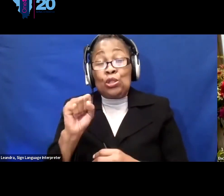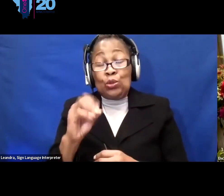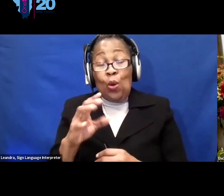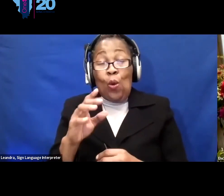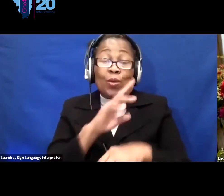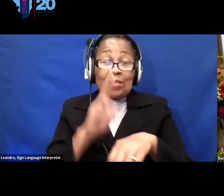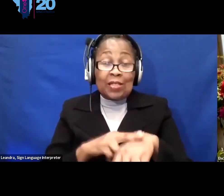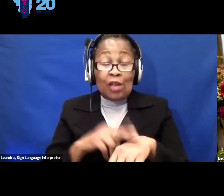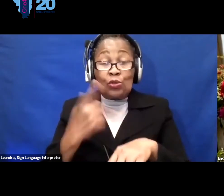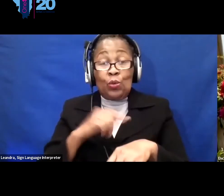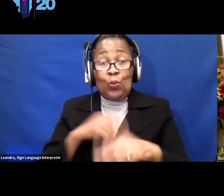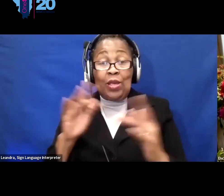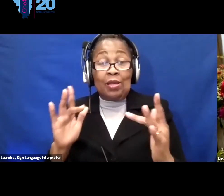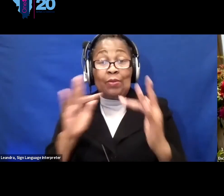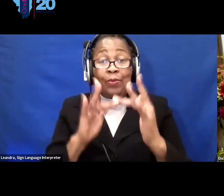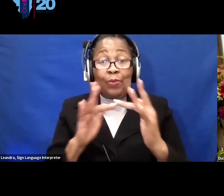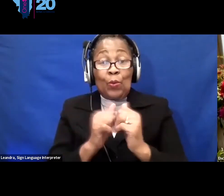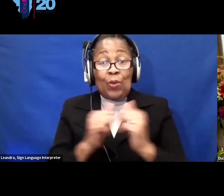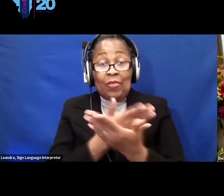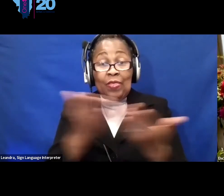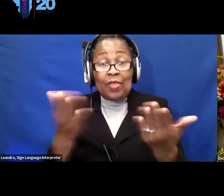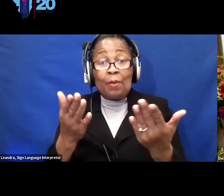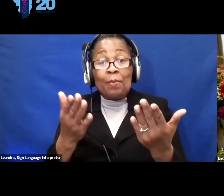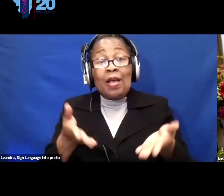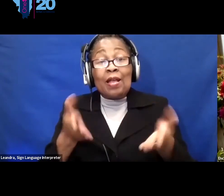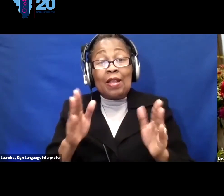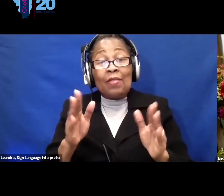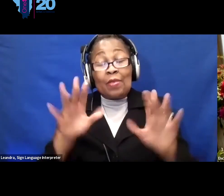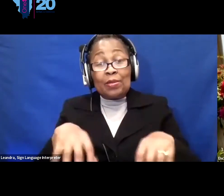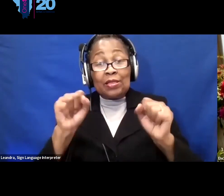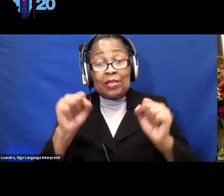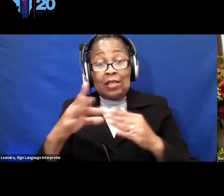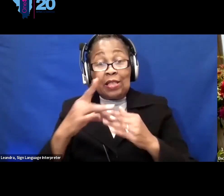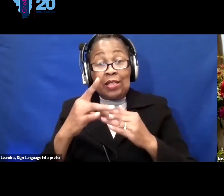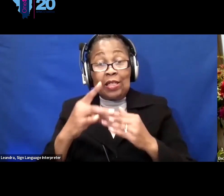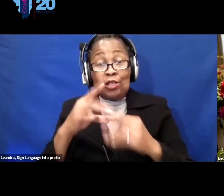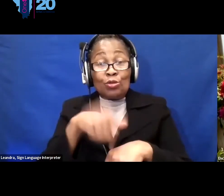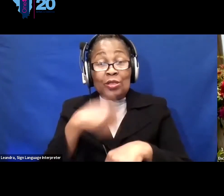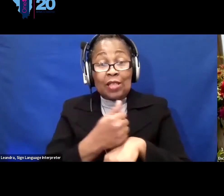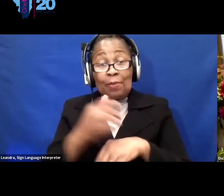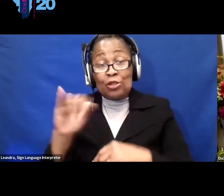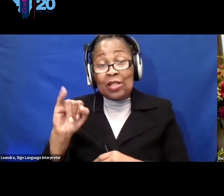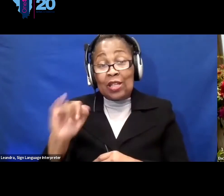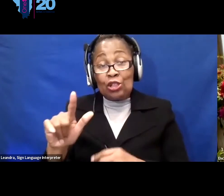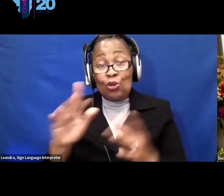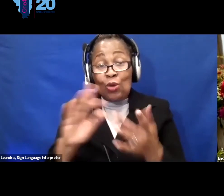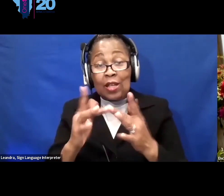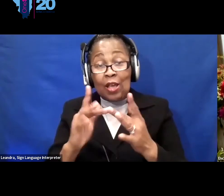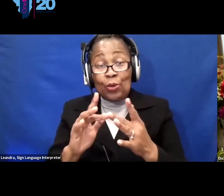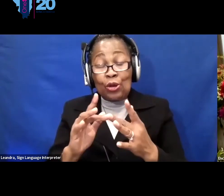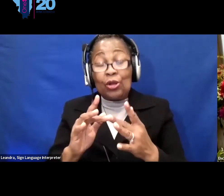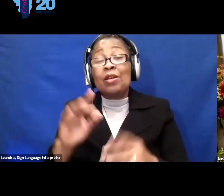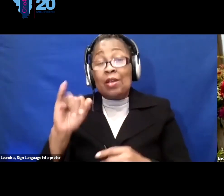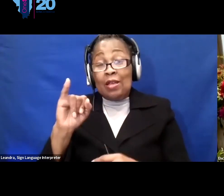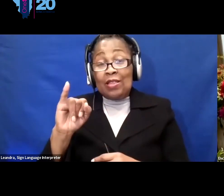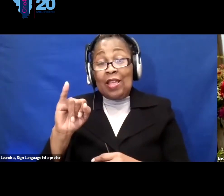that we reach out to them and let them take the lead in establishing an Illinois network. This Illinois network, and I think